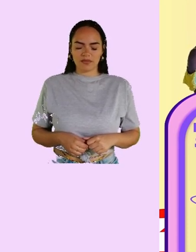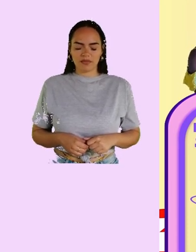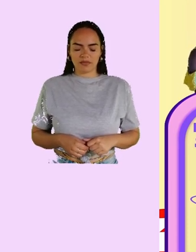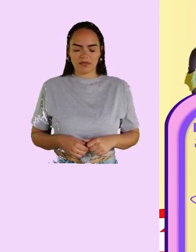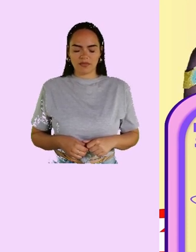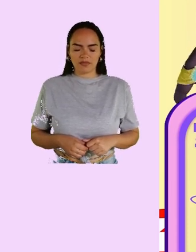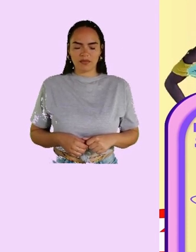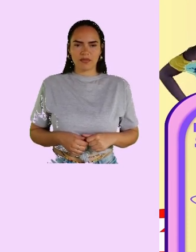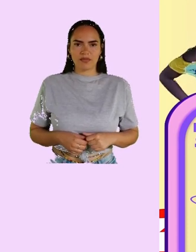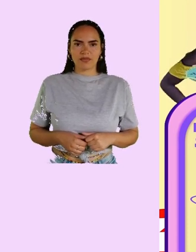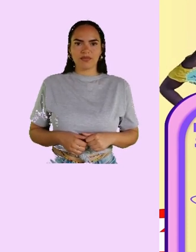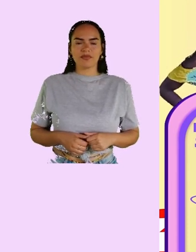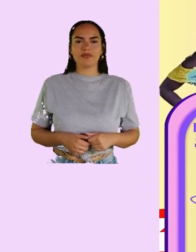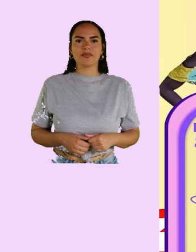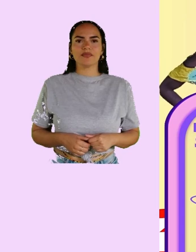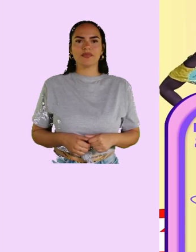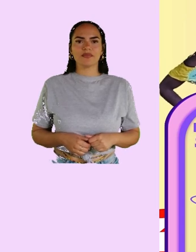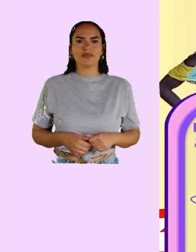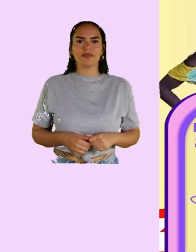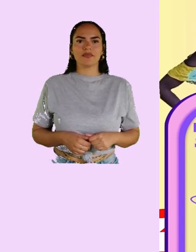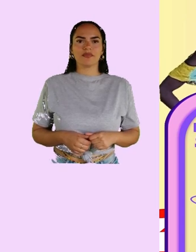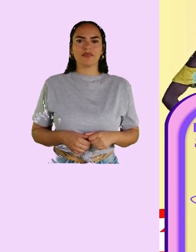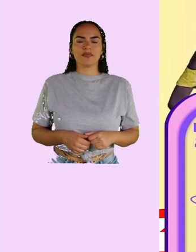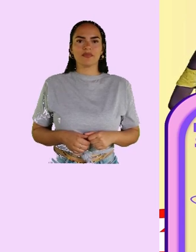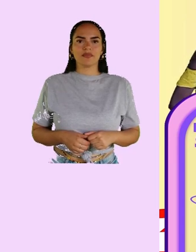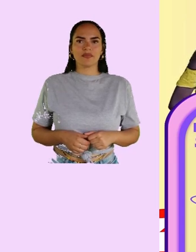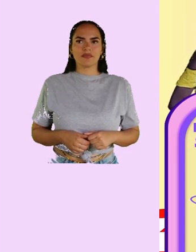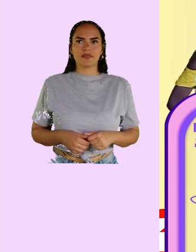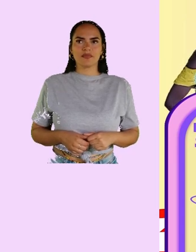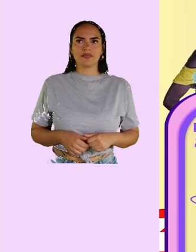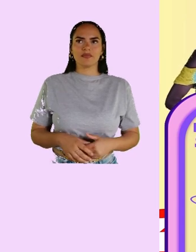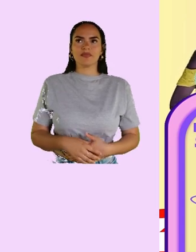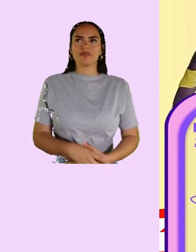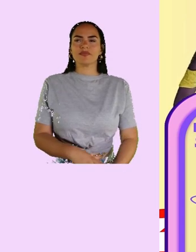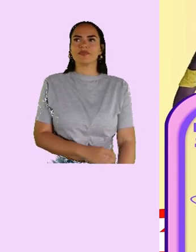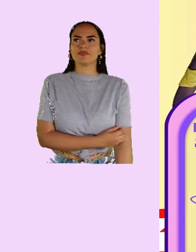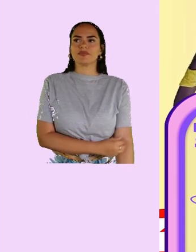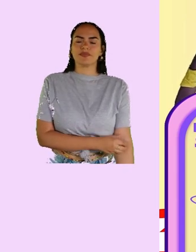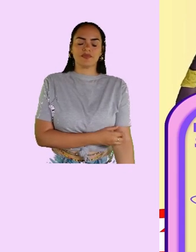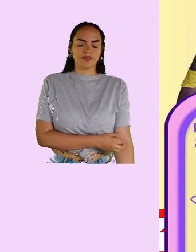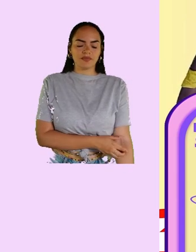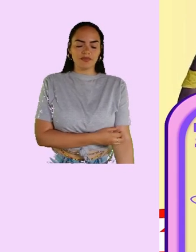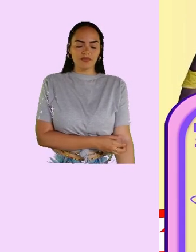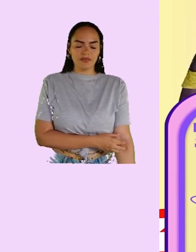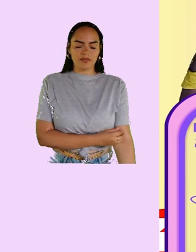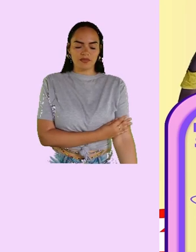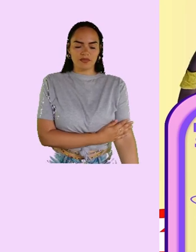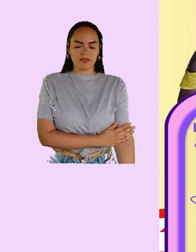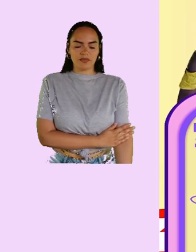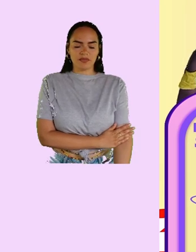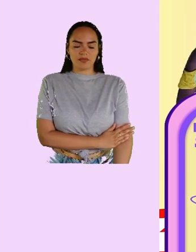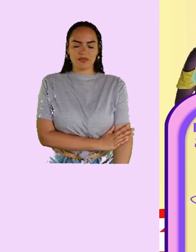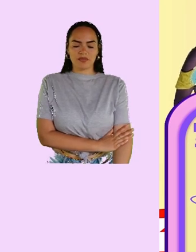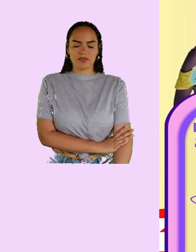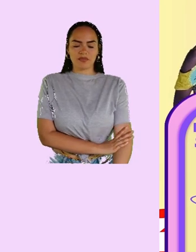be true. Indeed, the north node in Libra represents a destiny that you are growing into. A north node in